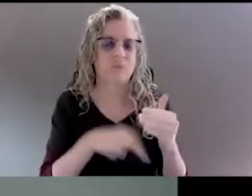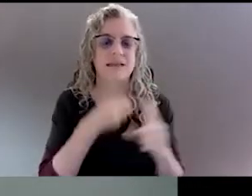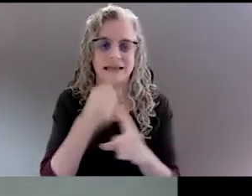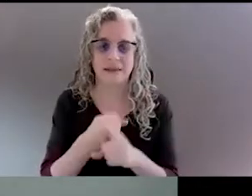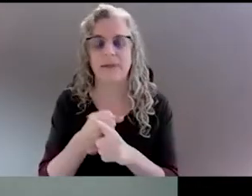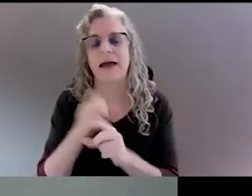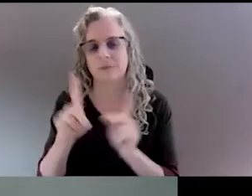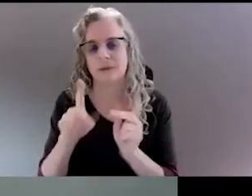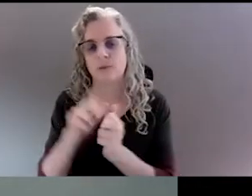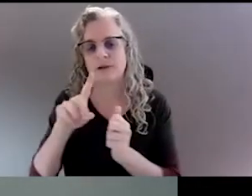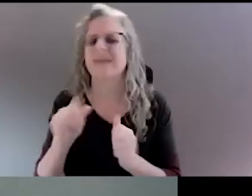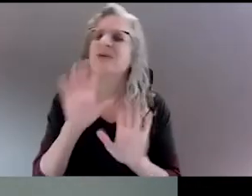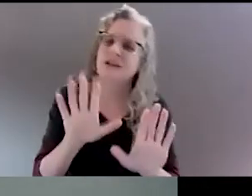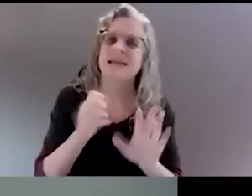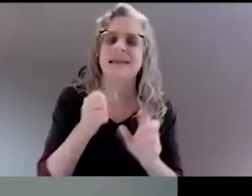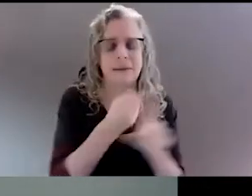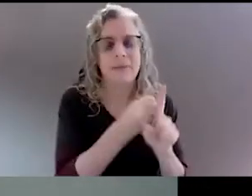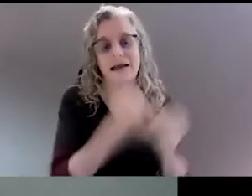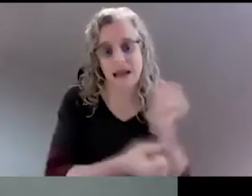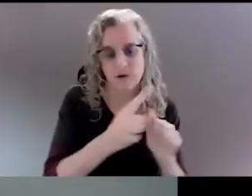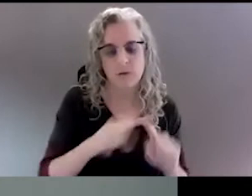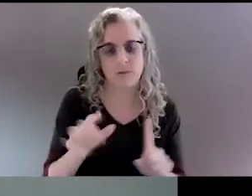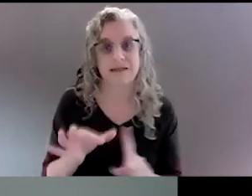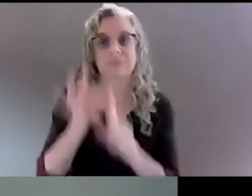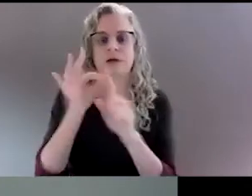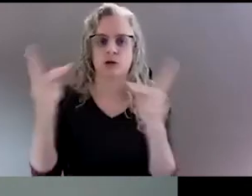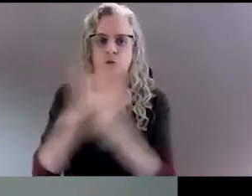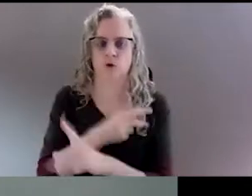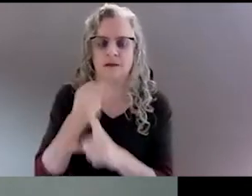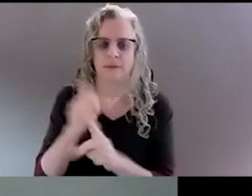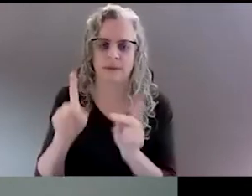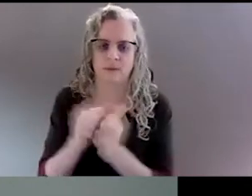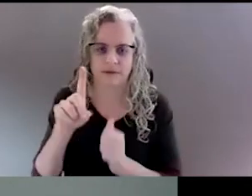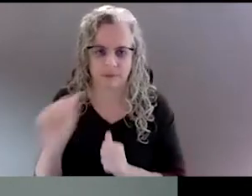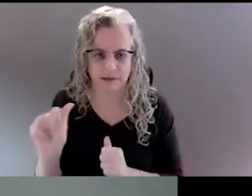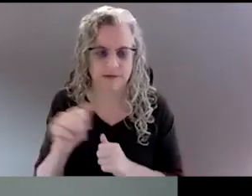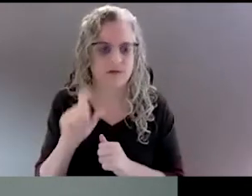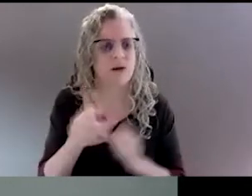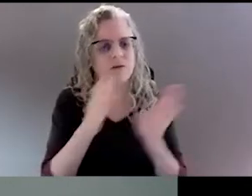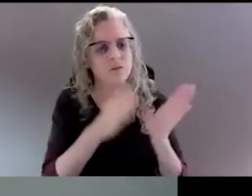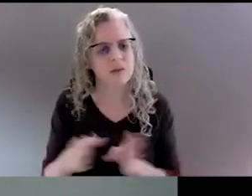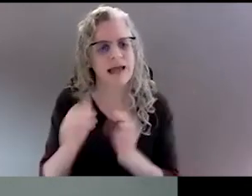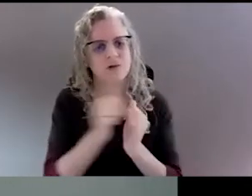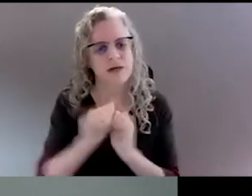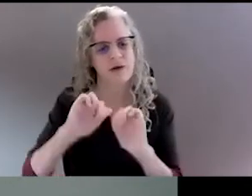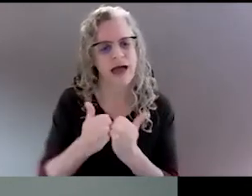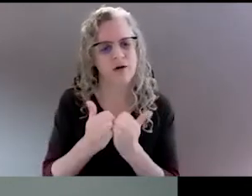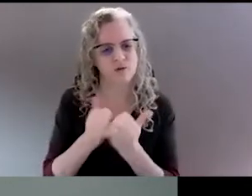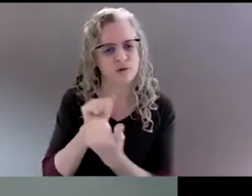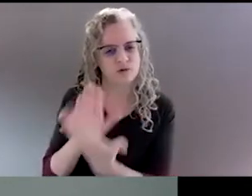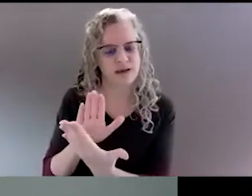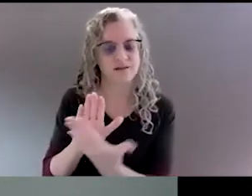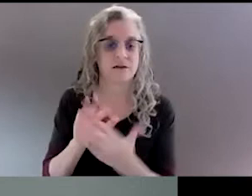with disabilities, and plan together how to address them. And I'm talking about unmet healthcare